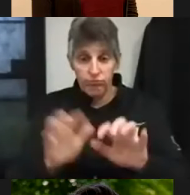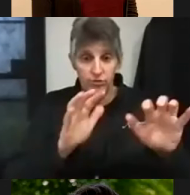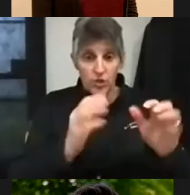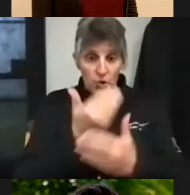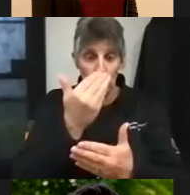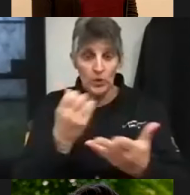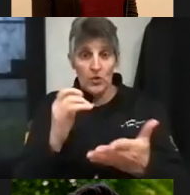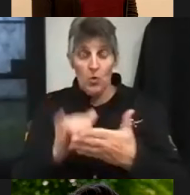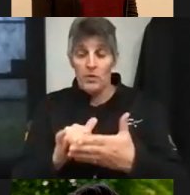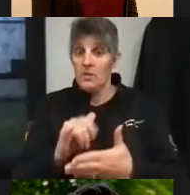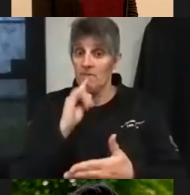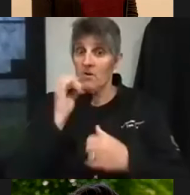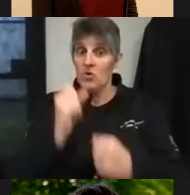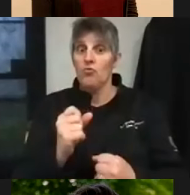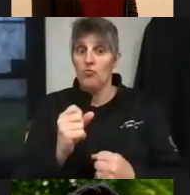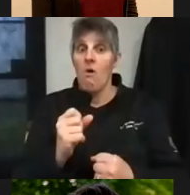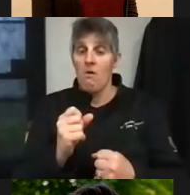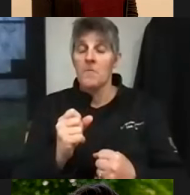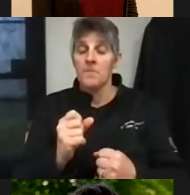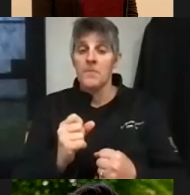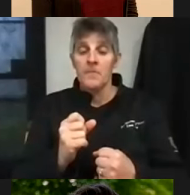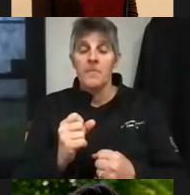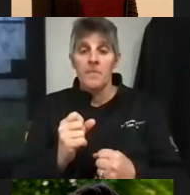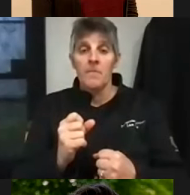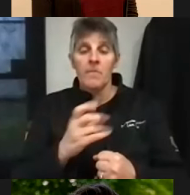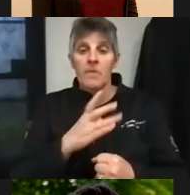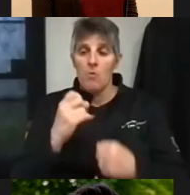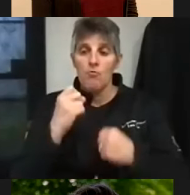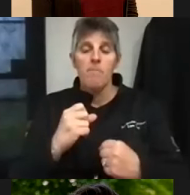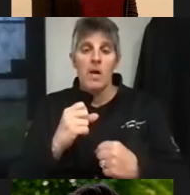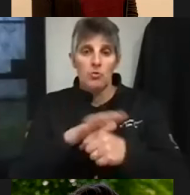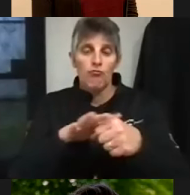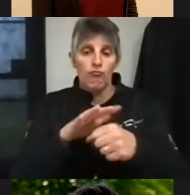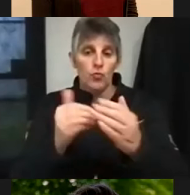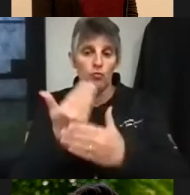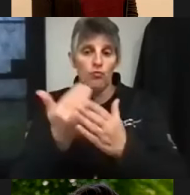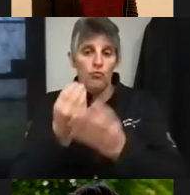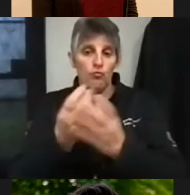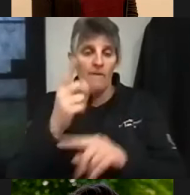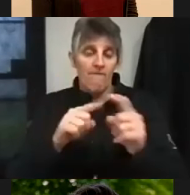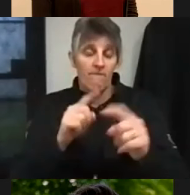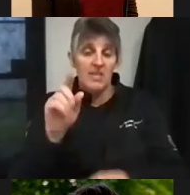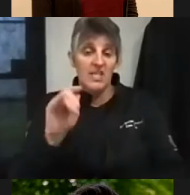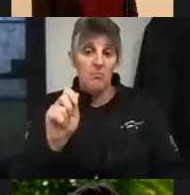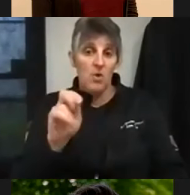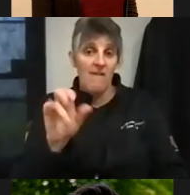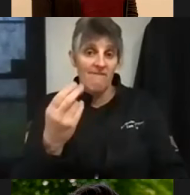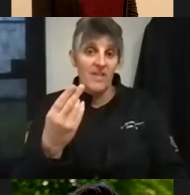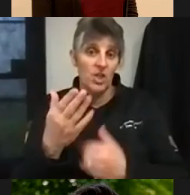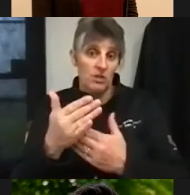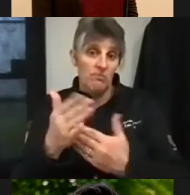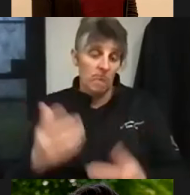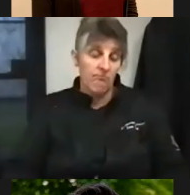this is very strong and robust regeneration from the zebrafish retina mirror glial